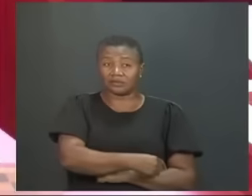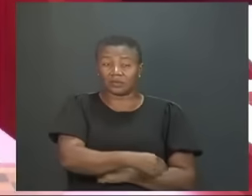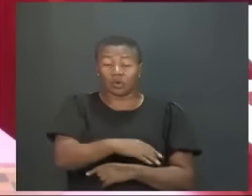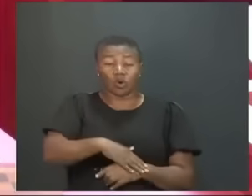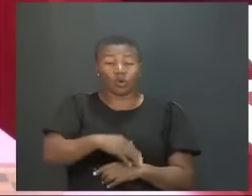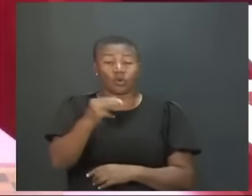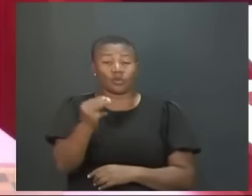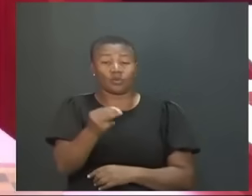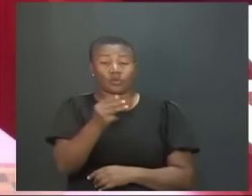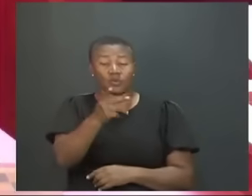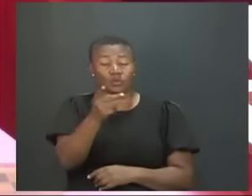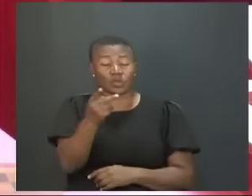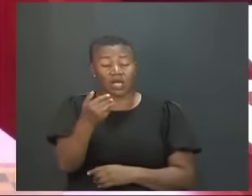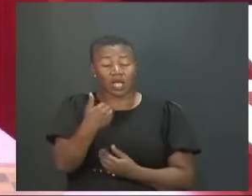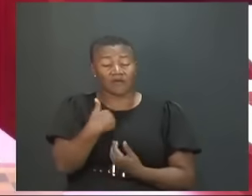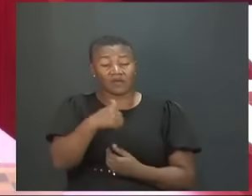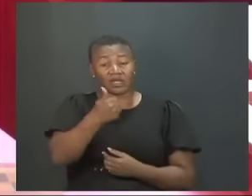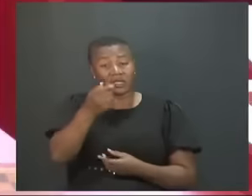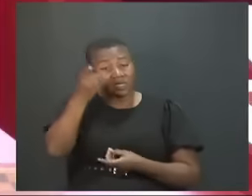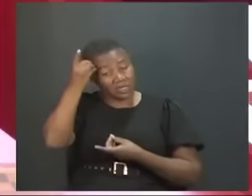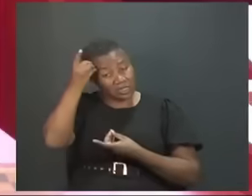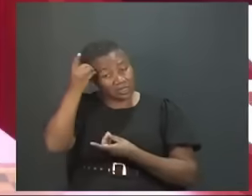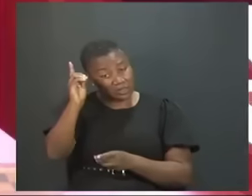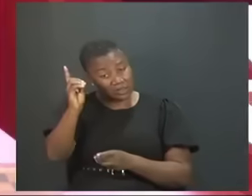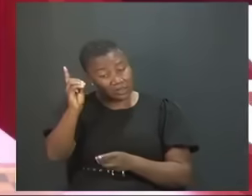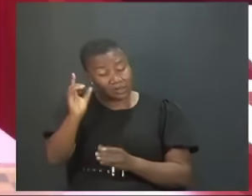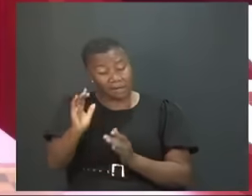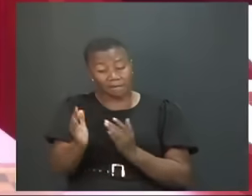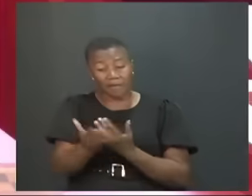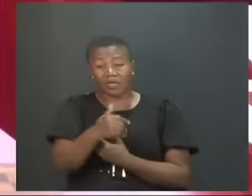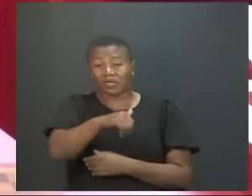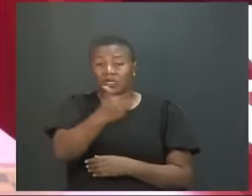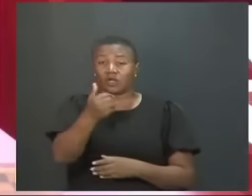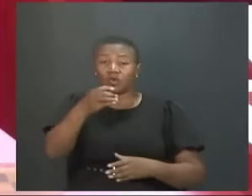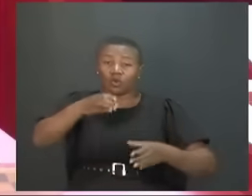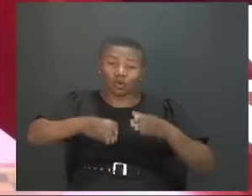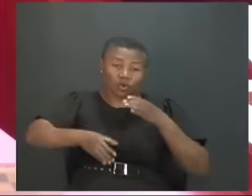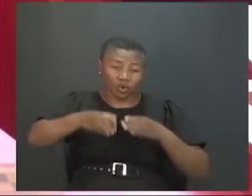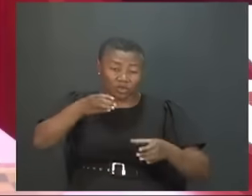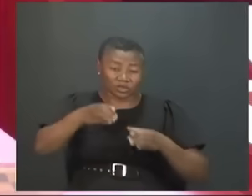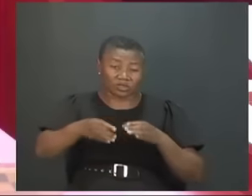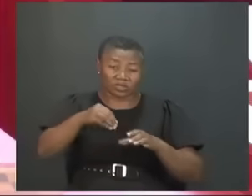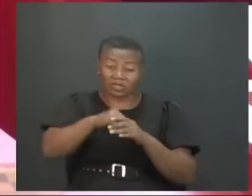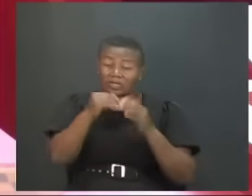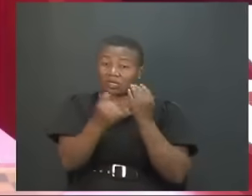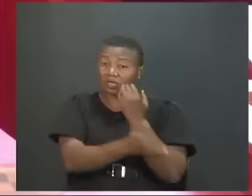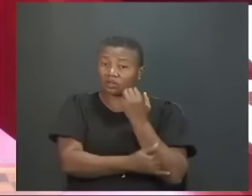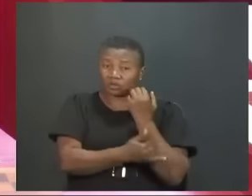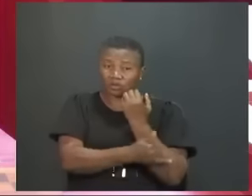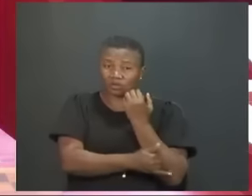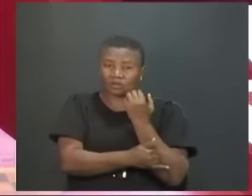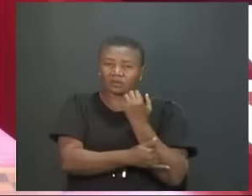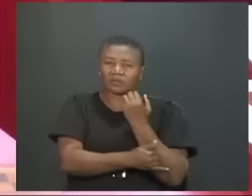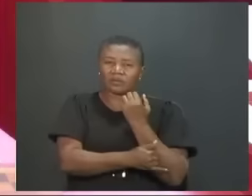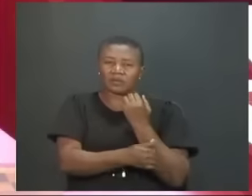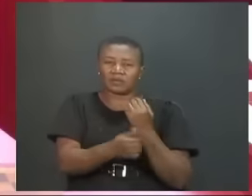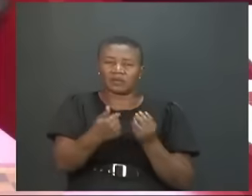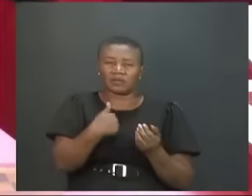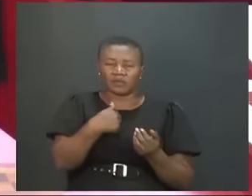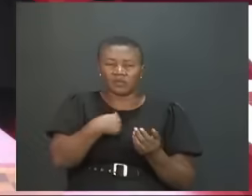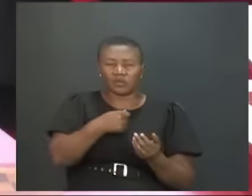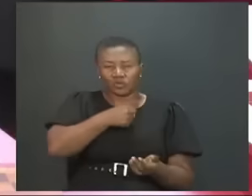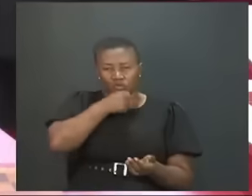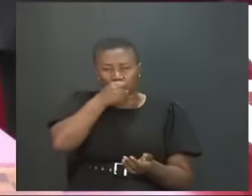there is any decision by any court in this country, I'm sure the